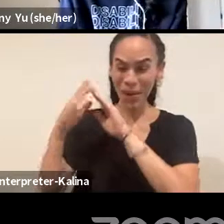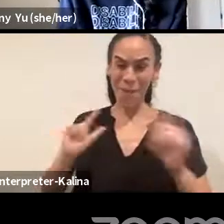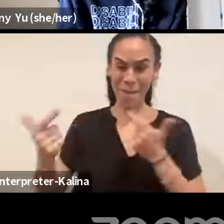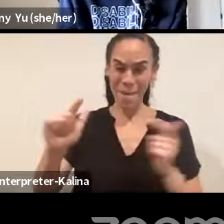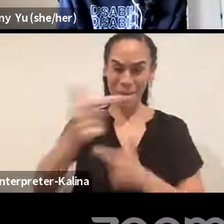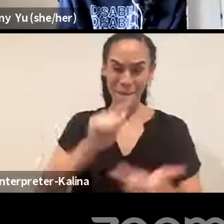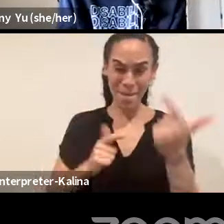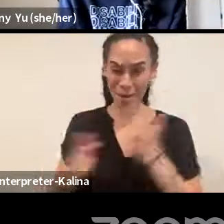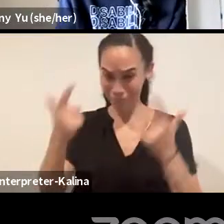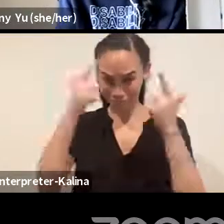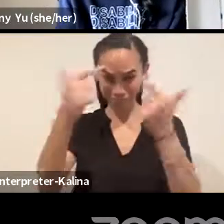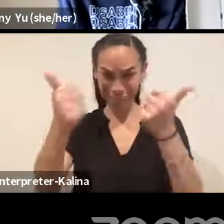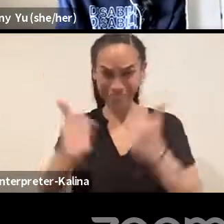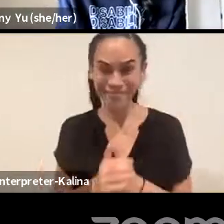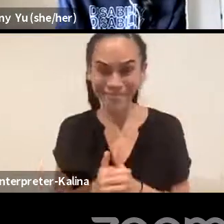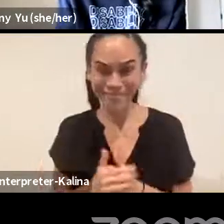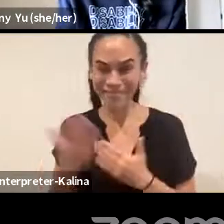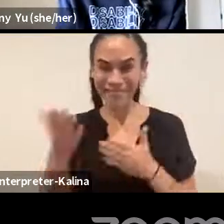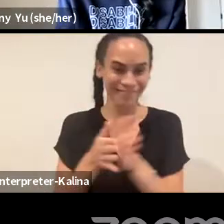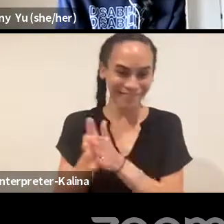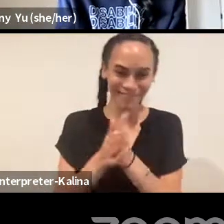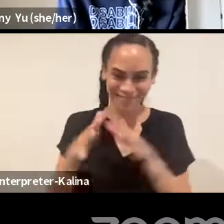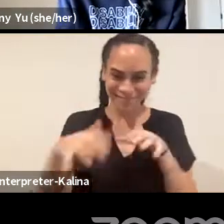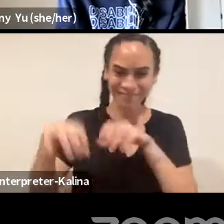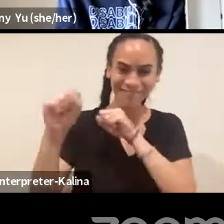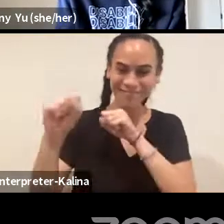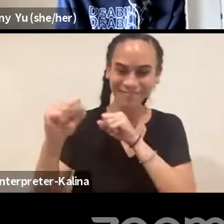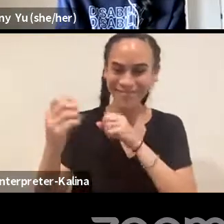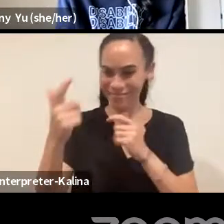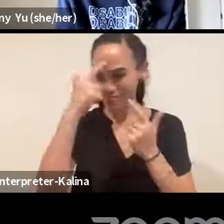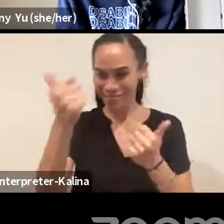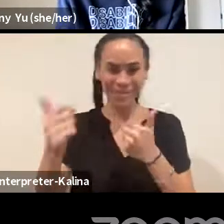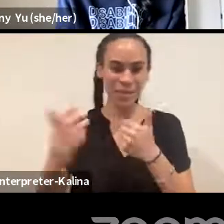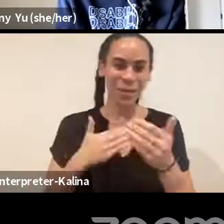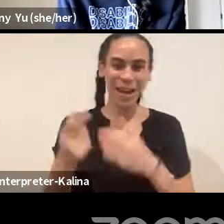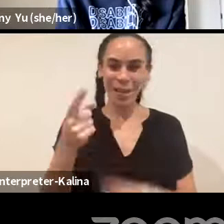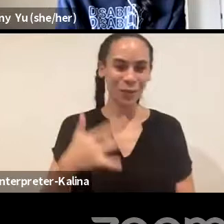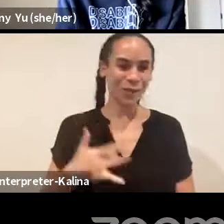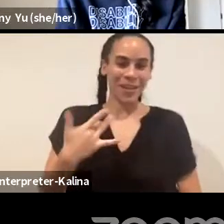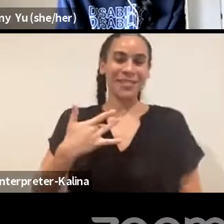take initiative and say it when you feel it.